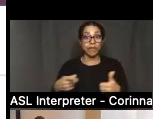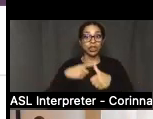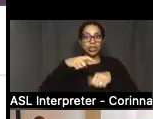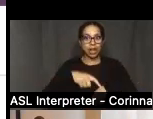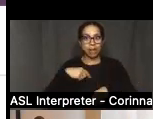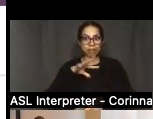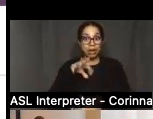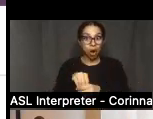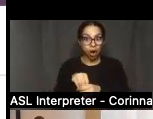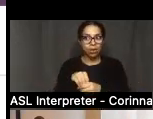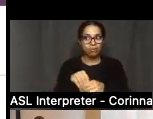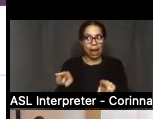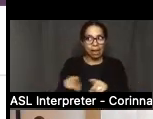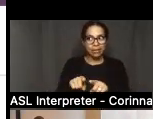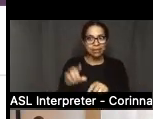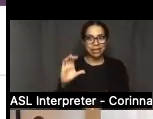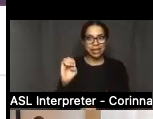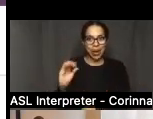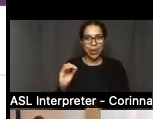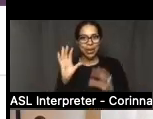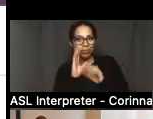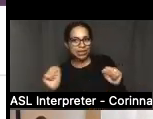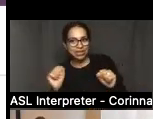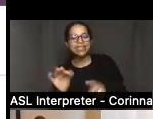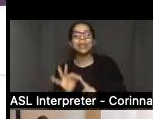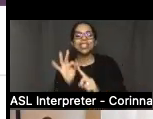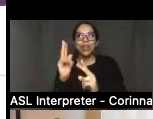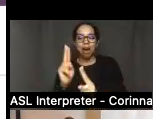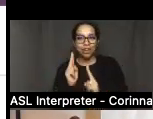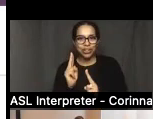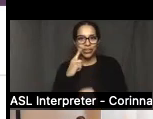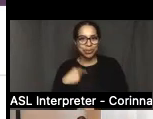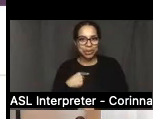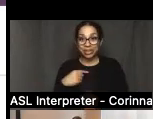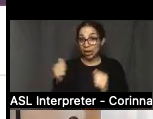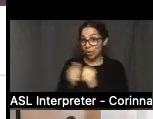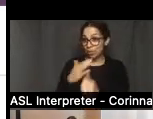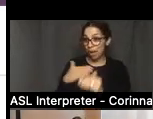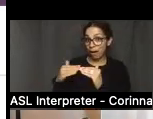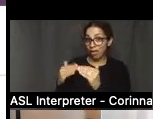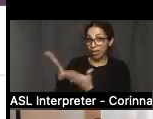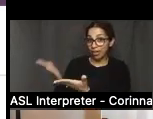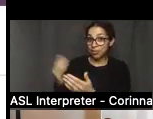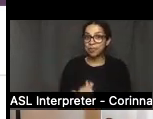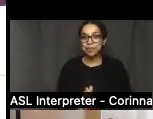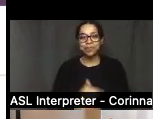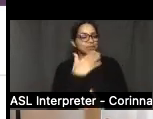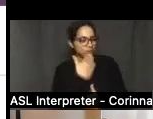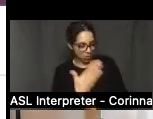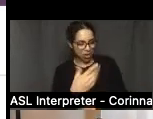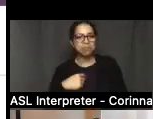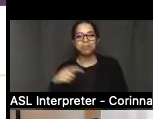and CEO. So it's a special honor for me this year, joined by my colleague. Good morning, everybody. I'm